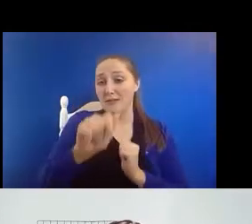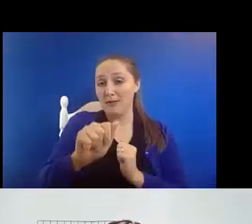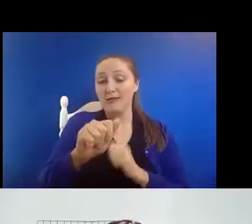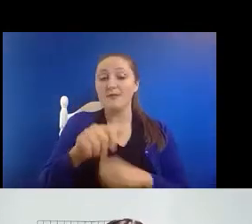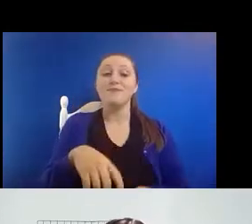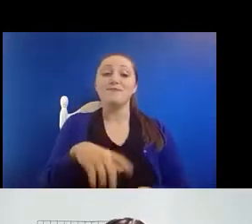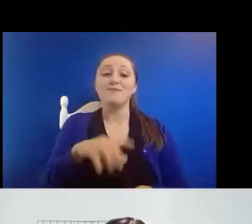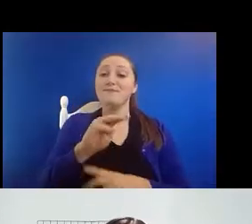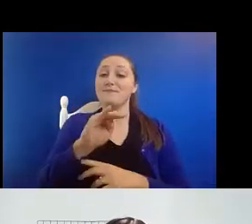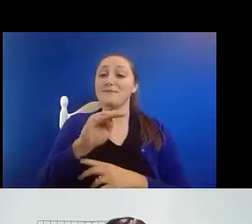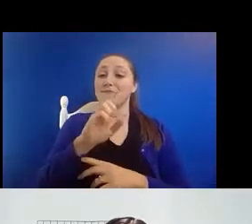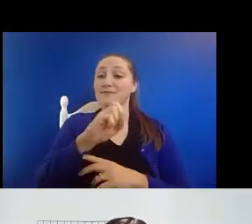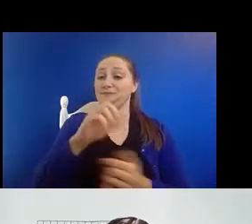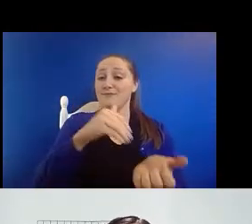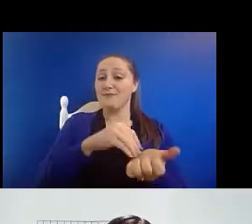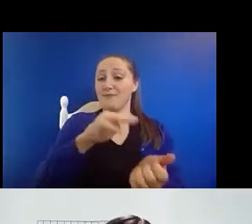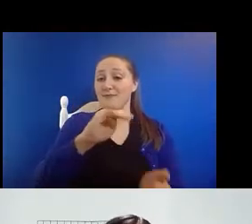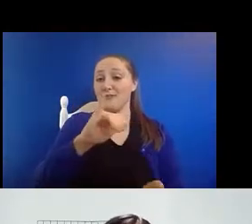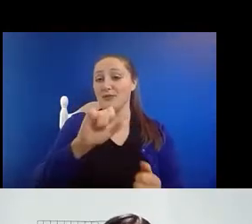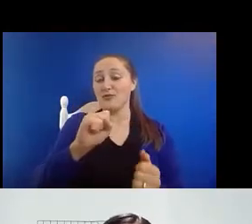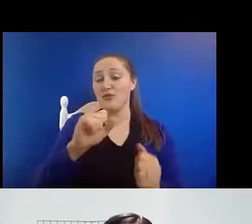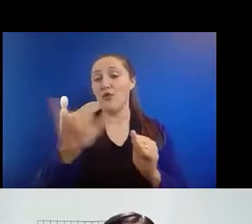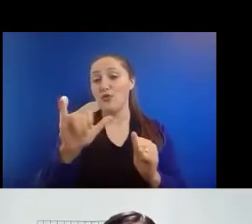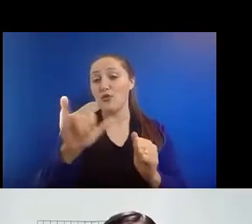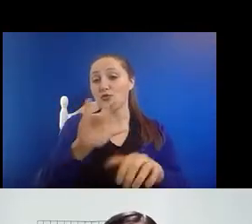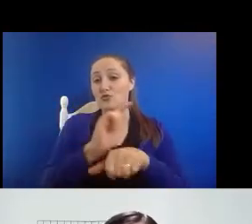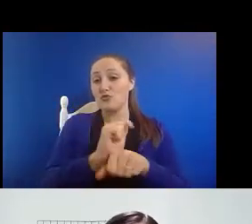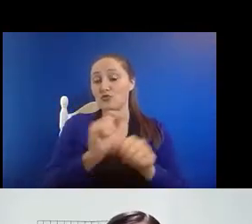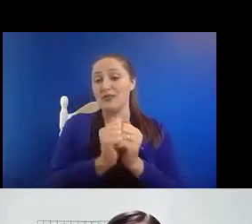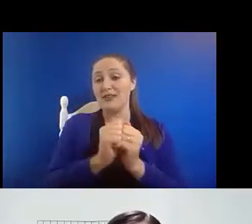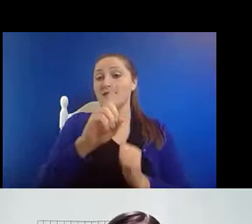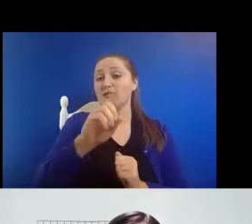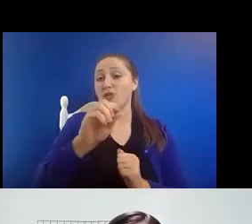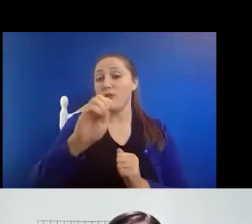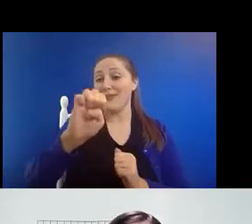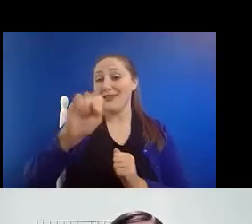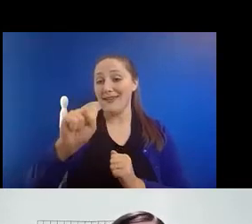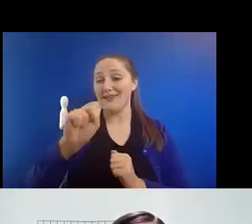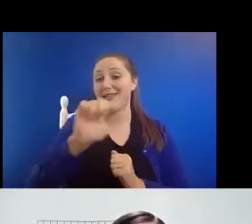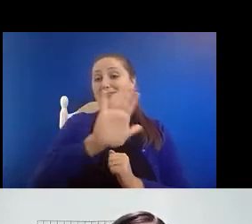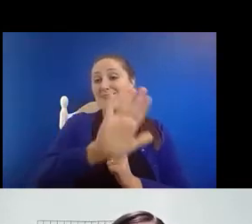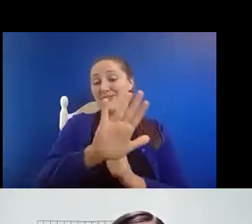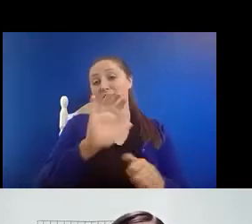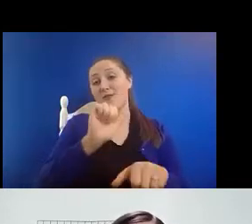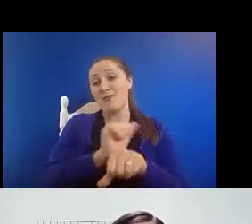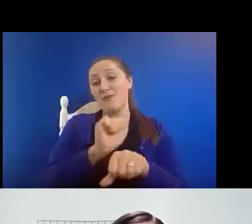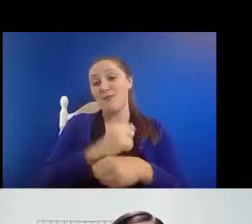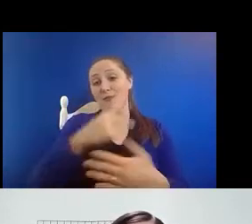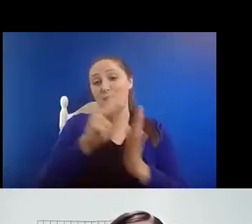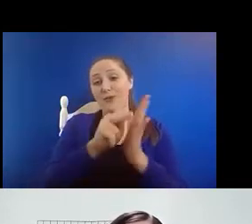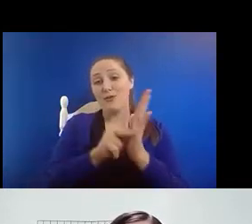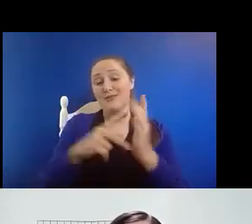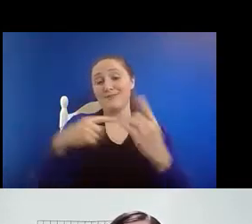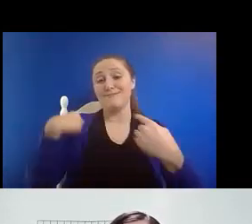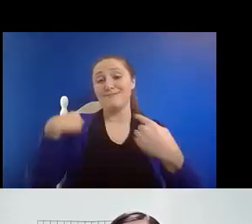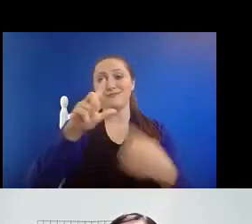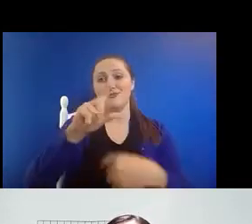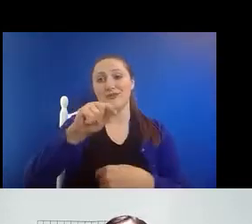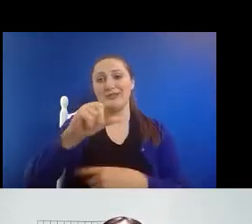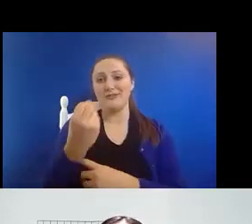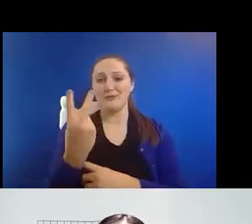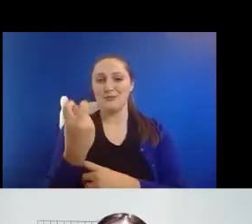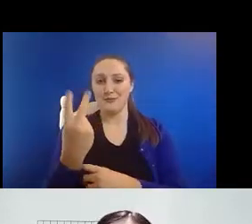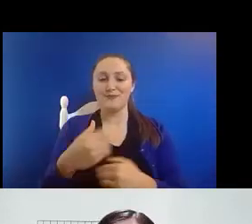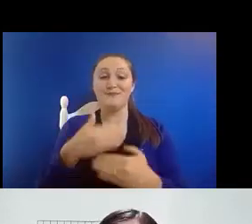been a consultant for the Office of Disabilities Employment Policy since 2012. Our next speaker,